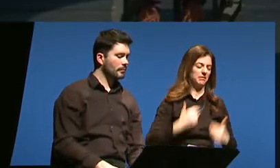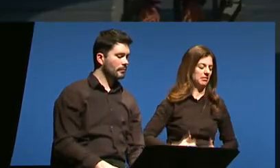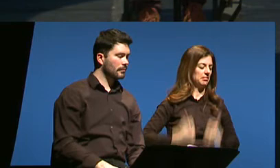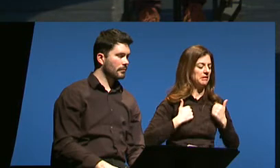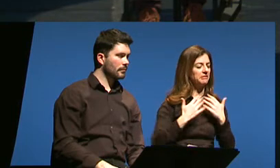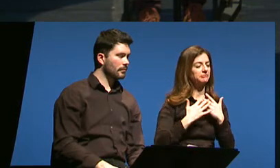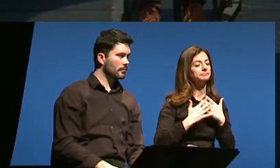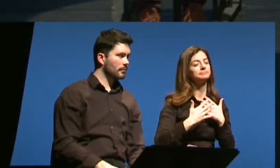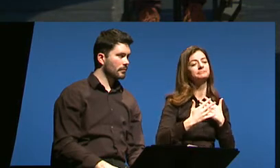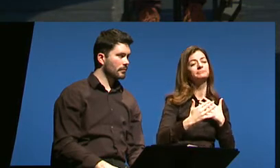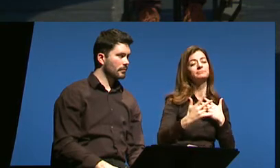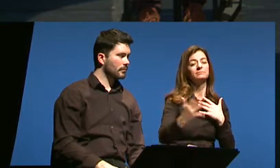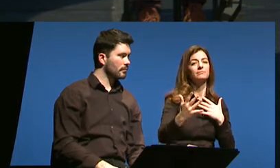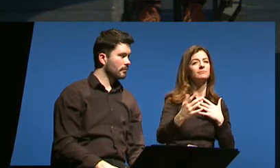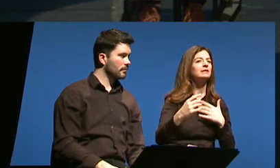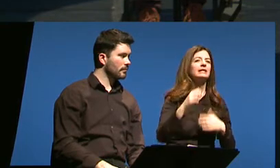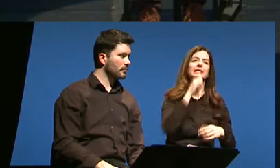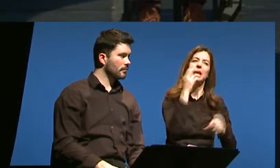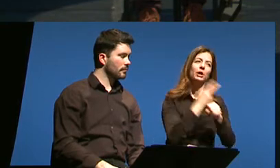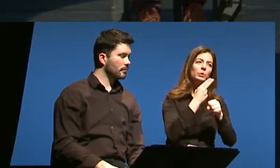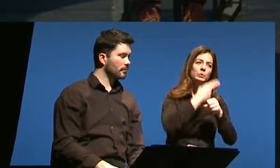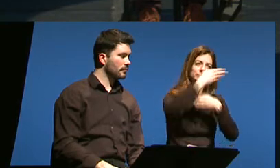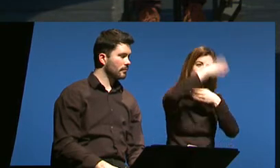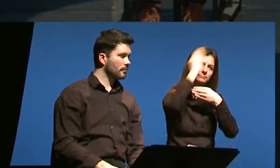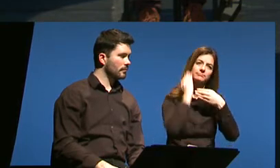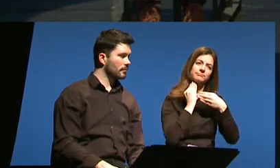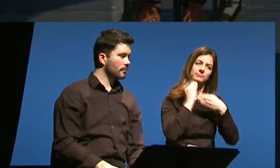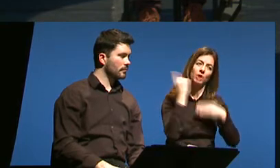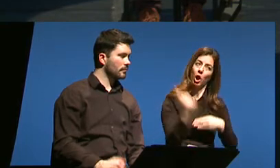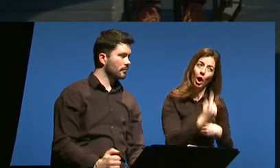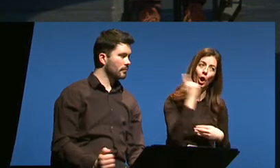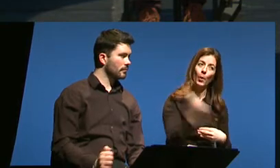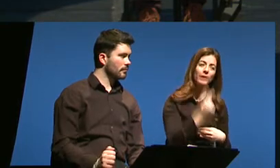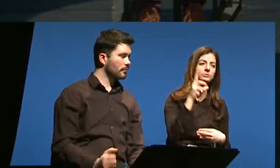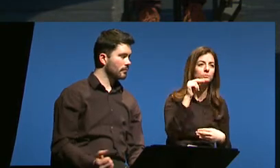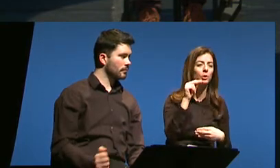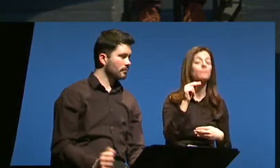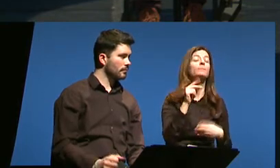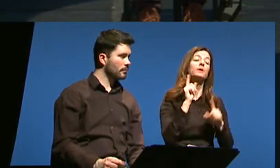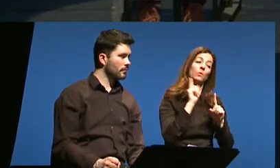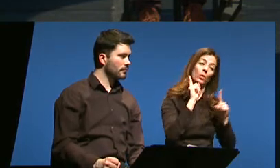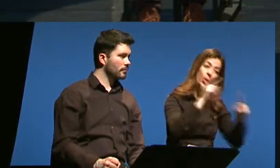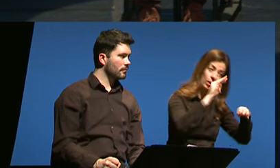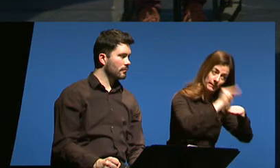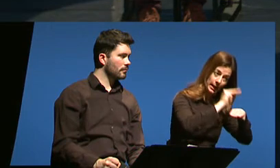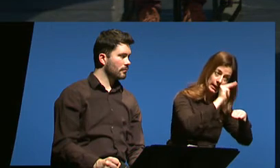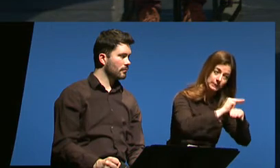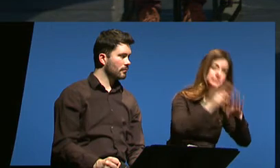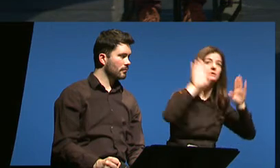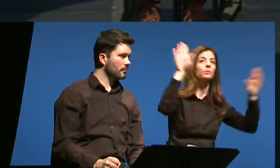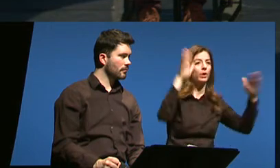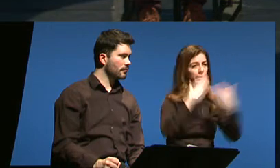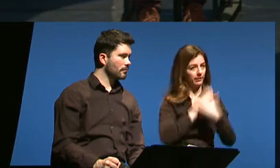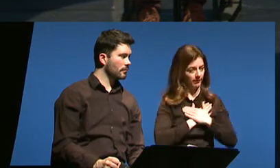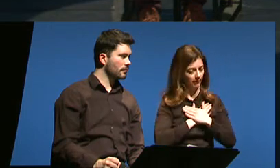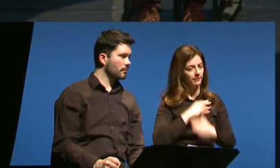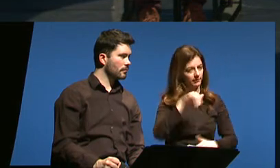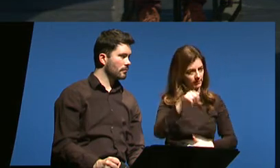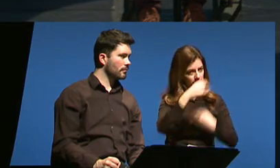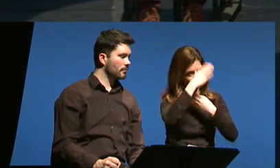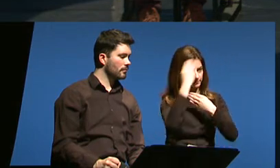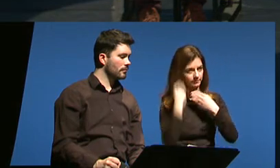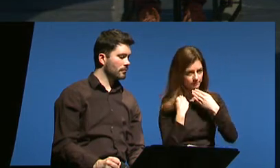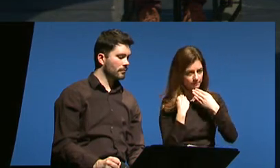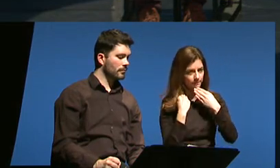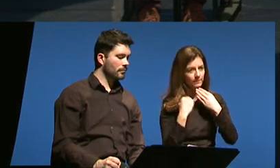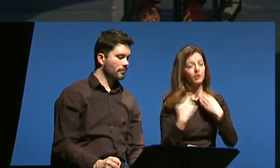decisions. I'm not wearing the hijab all the time anymore. I still wear it to the mosque, and when I pray, this is the life that I want.